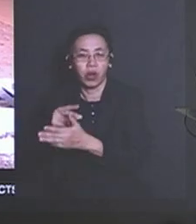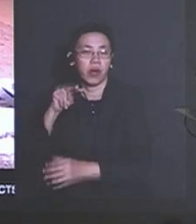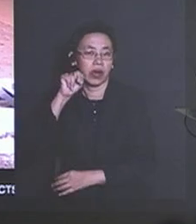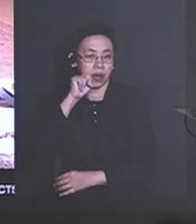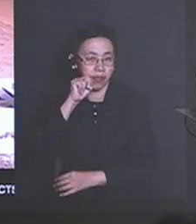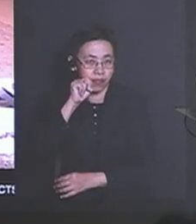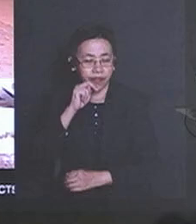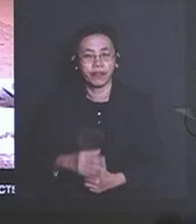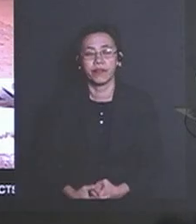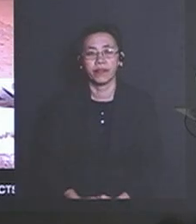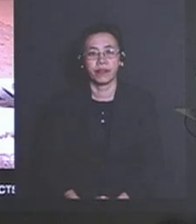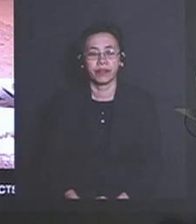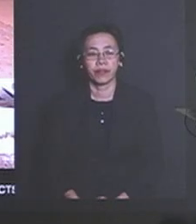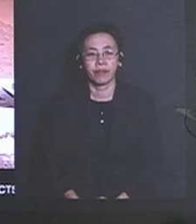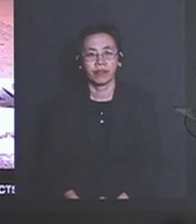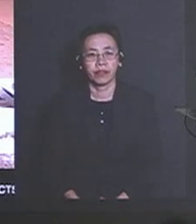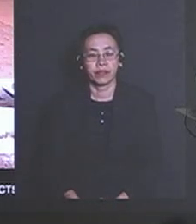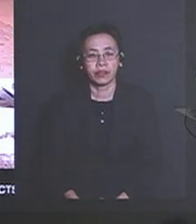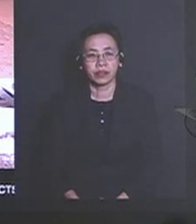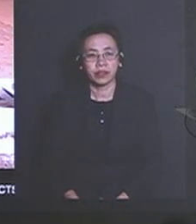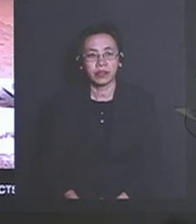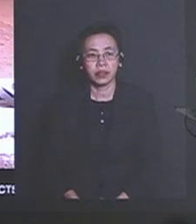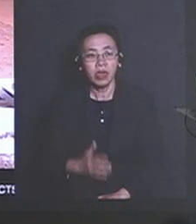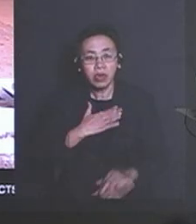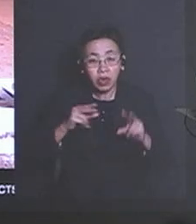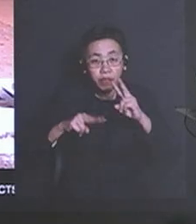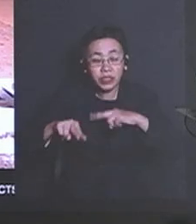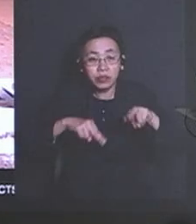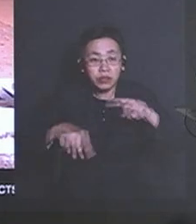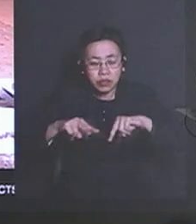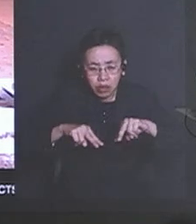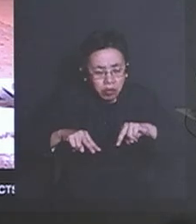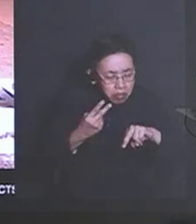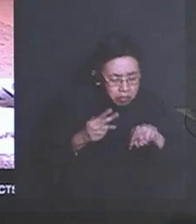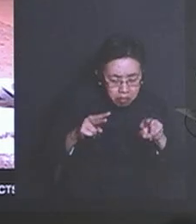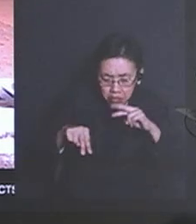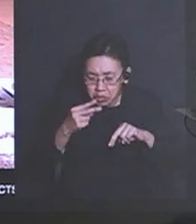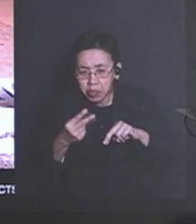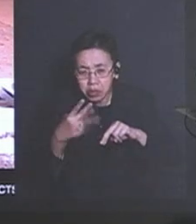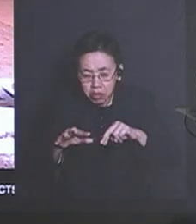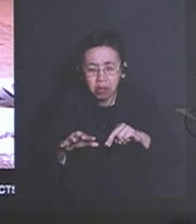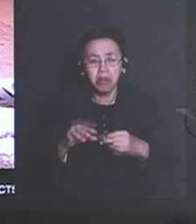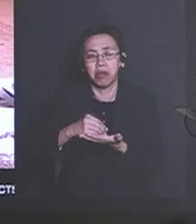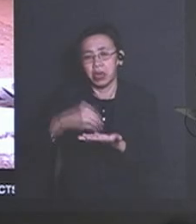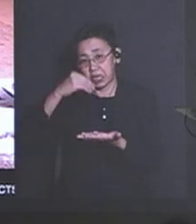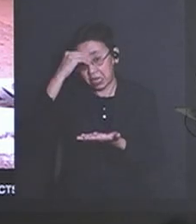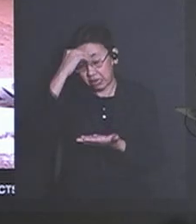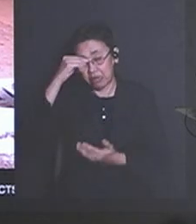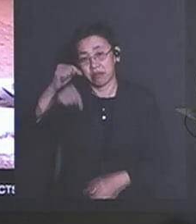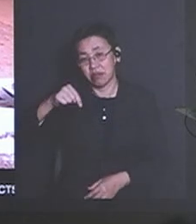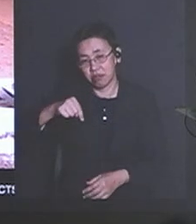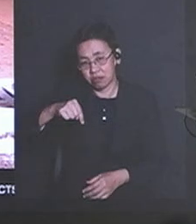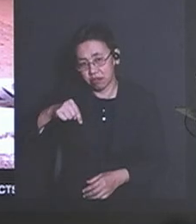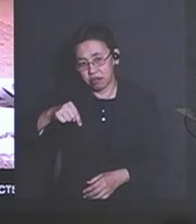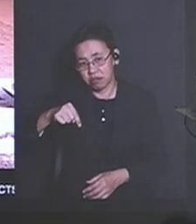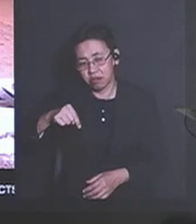But during the site visit, we found out that the student in this school has a very strong potential in arts. They have won